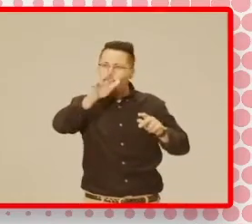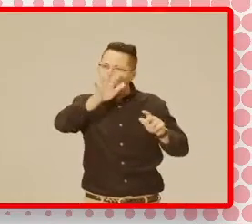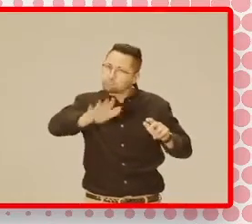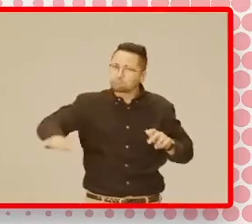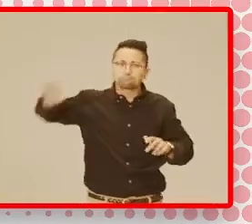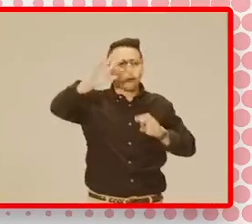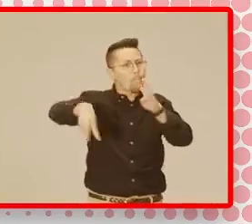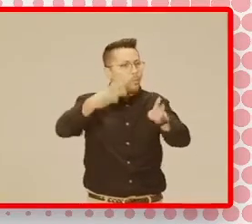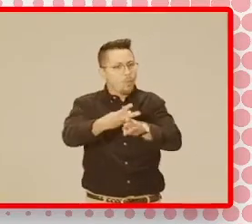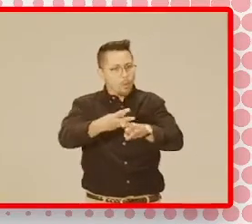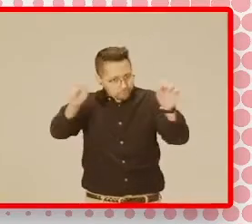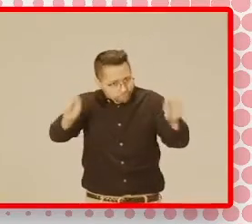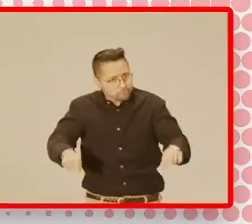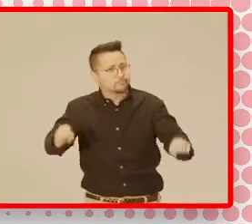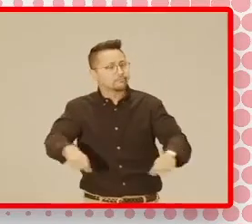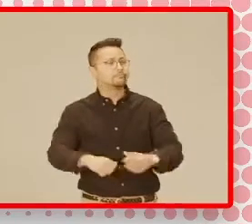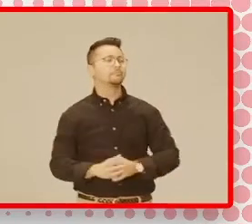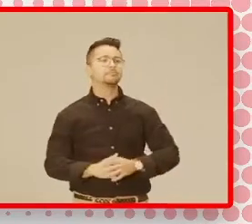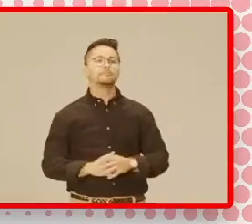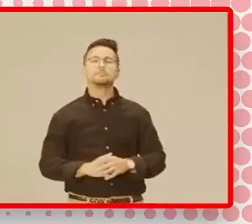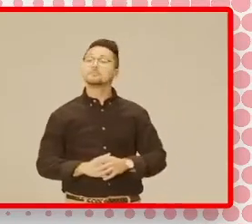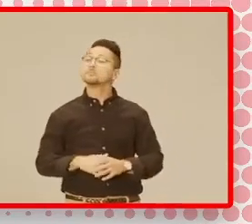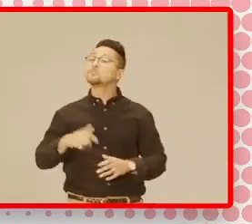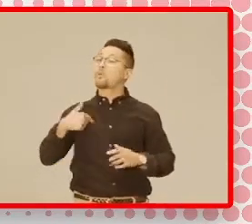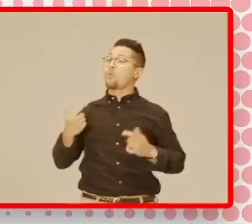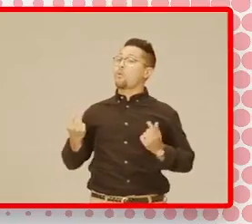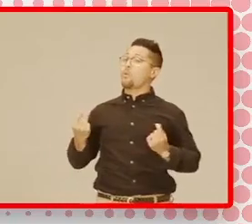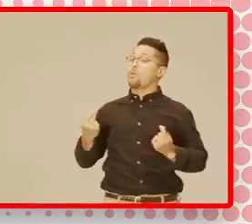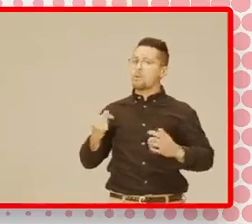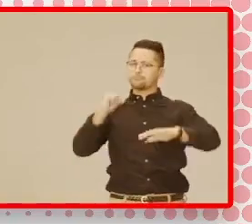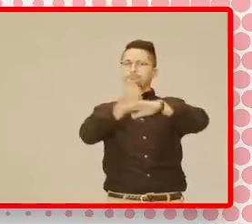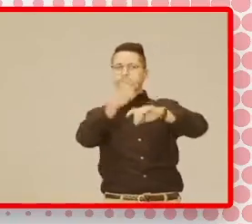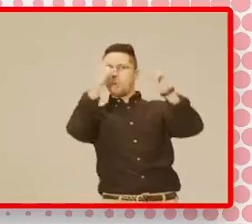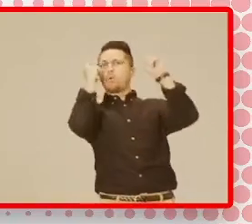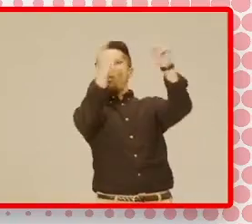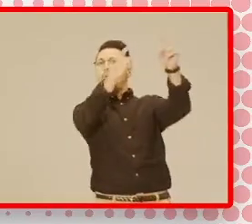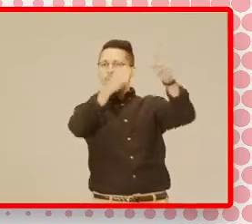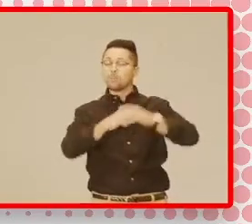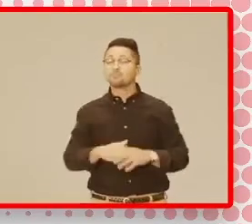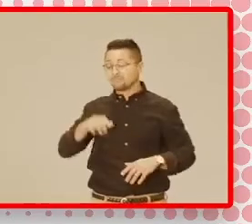So we set the goal, Ironman,